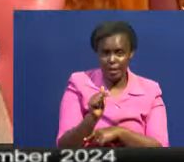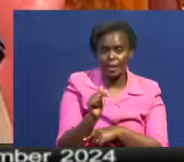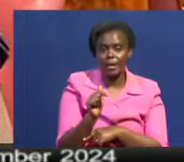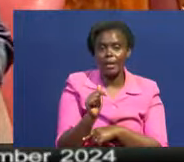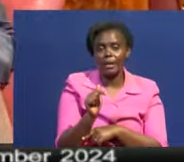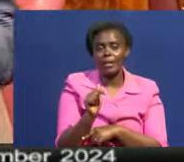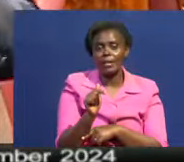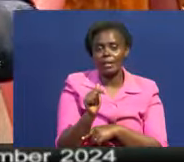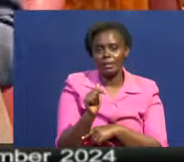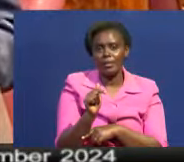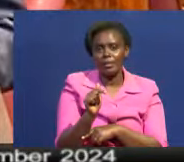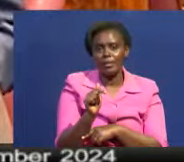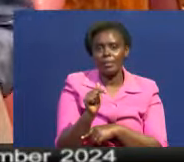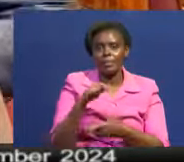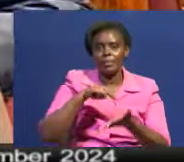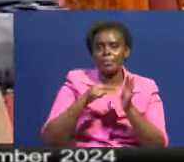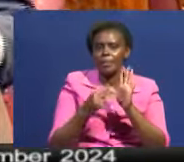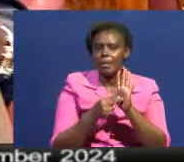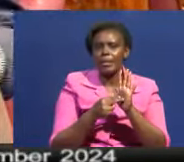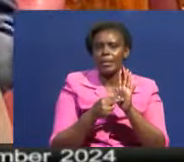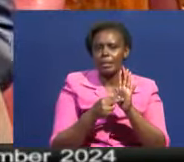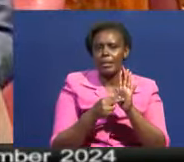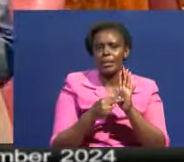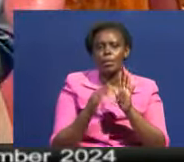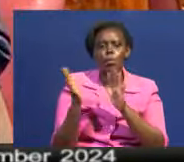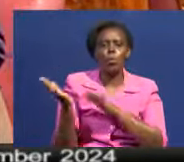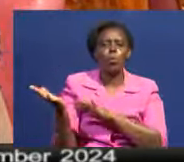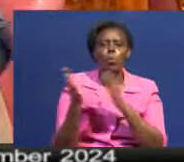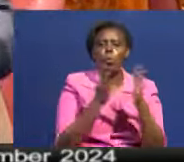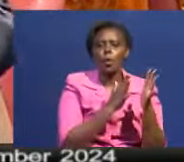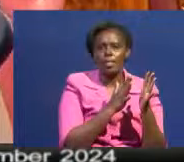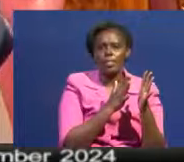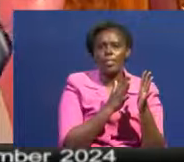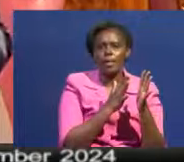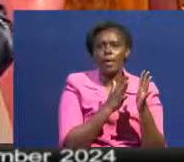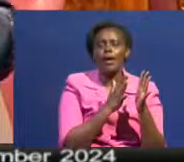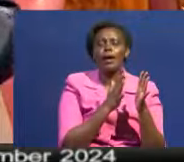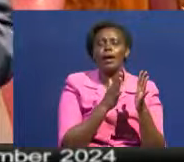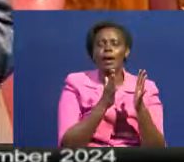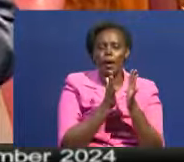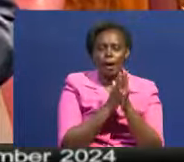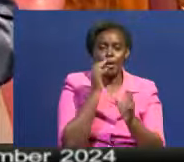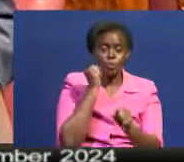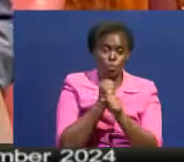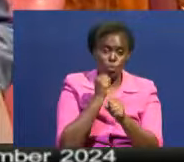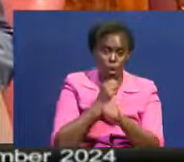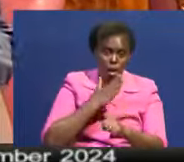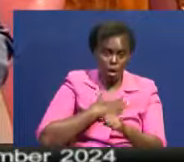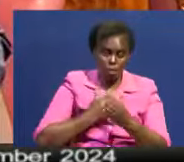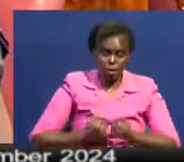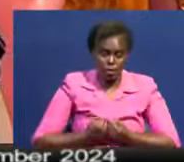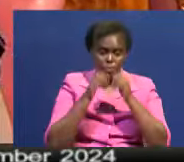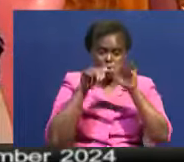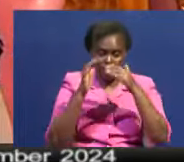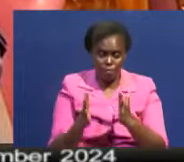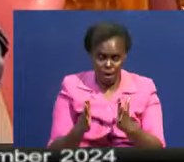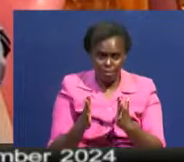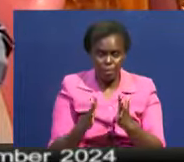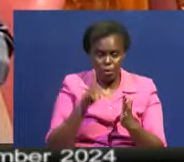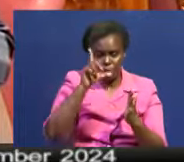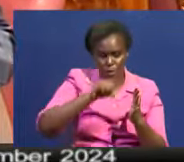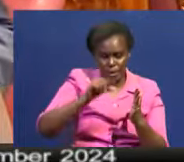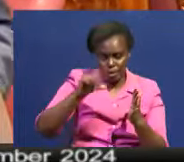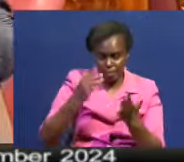has been the consequence of favorable weather and our deliberate efforts to support farmers with